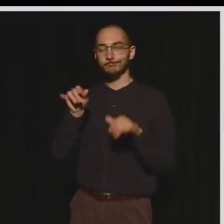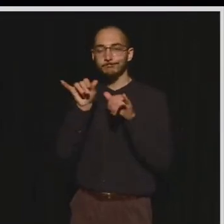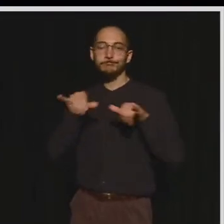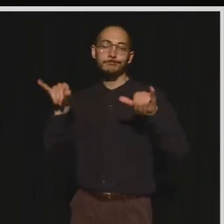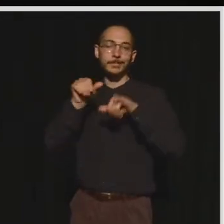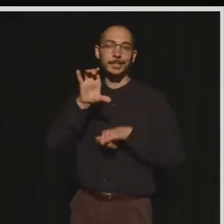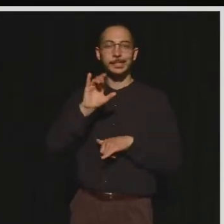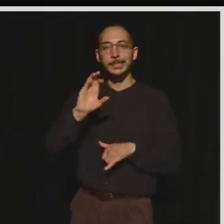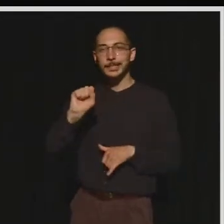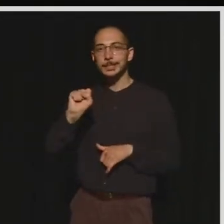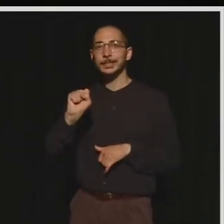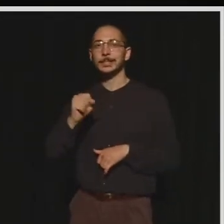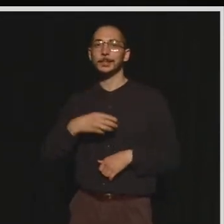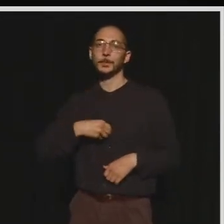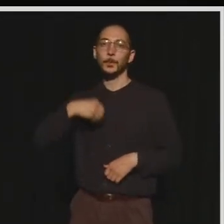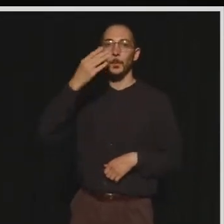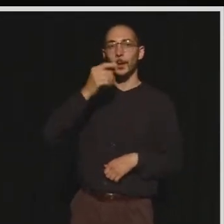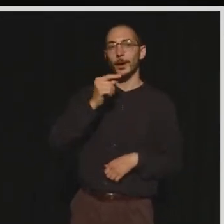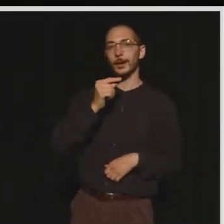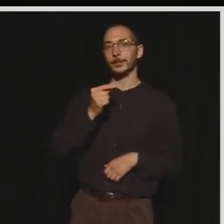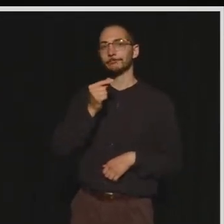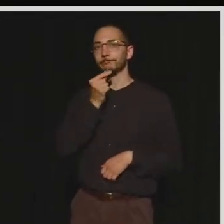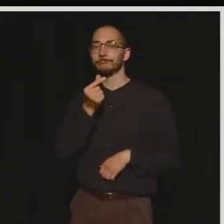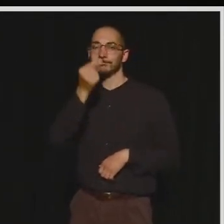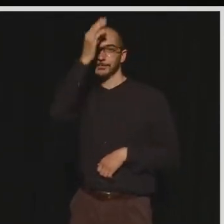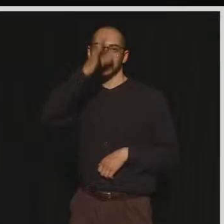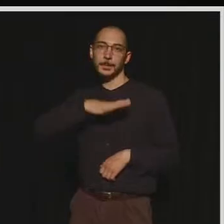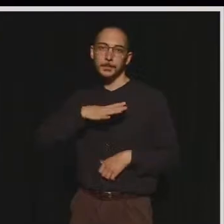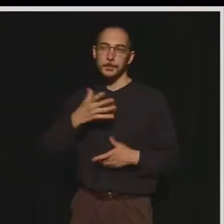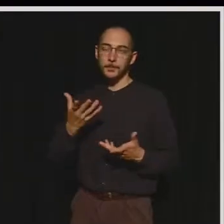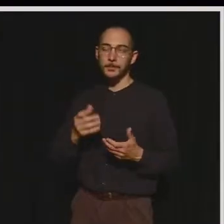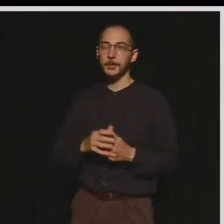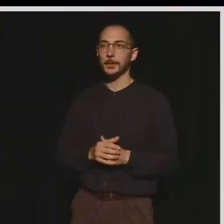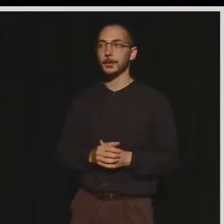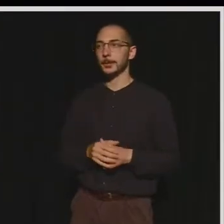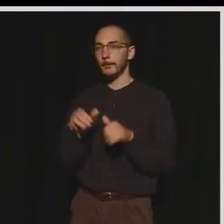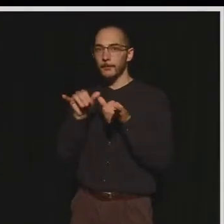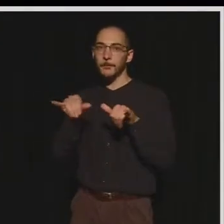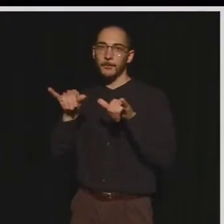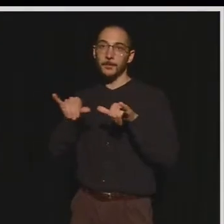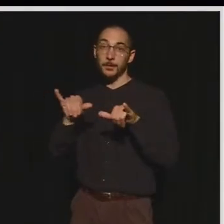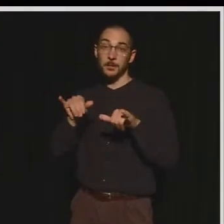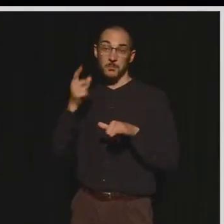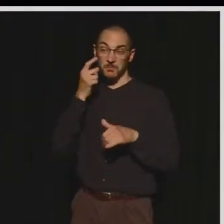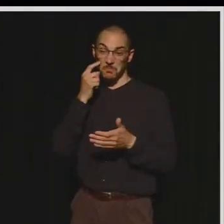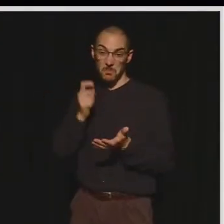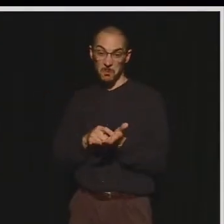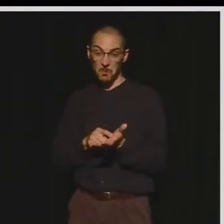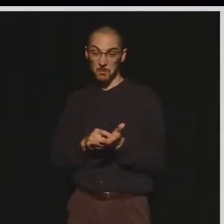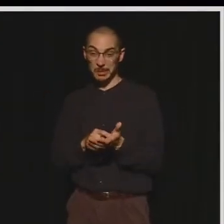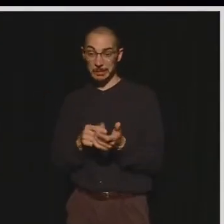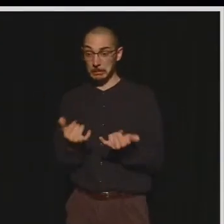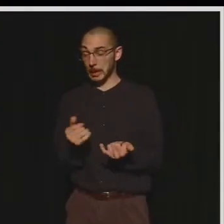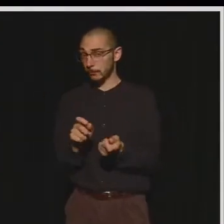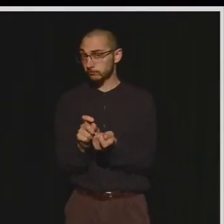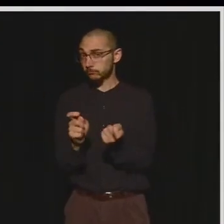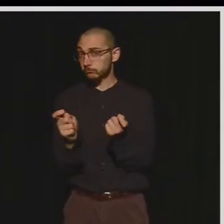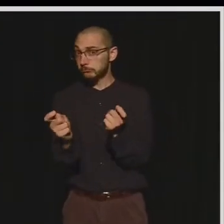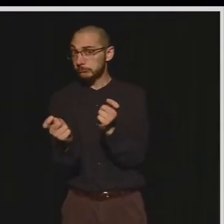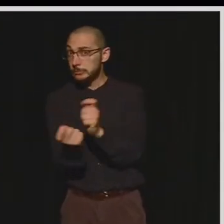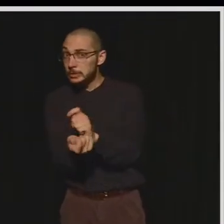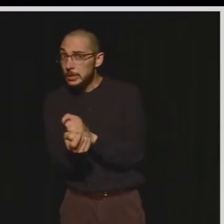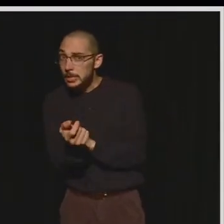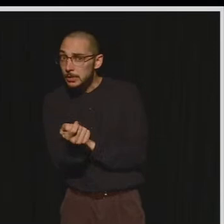or is that still what you identify with Pride in 2020? Wow, that's like really complicated. That